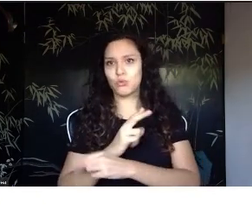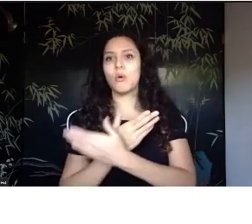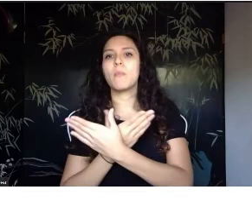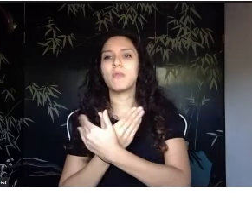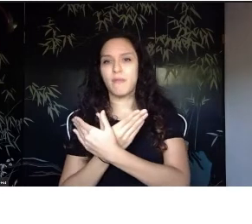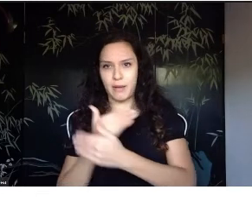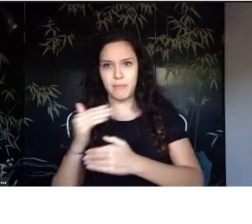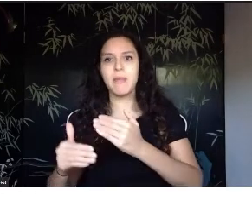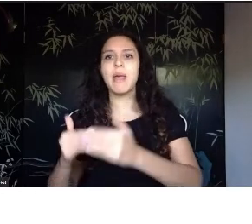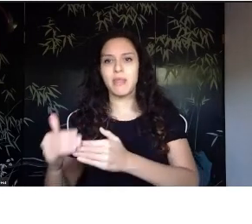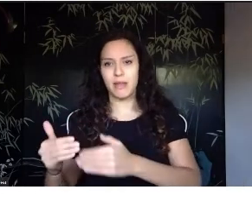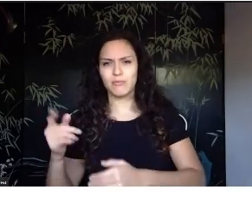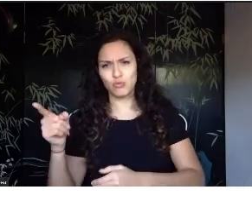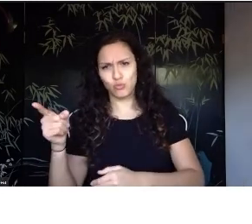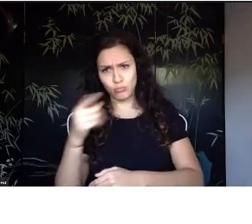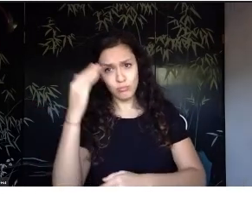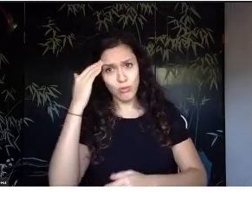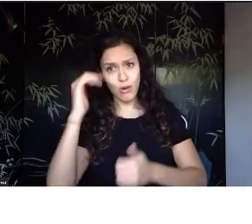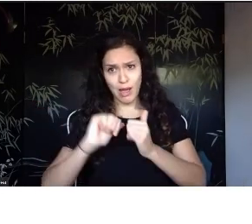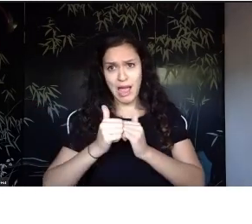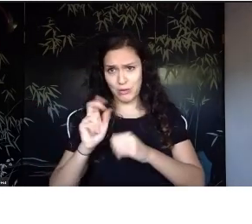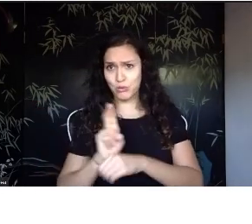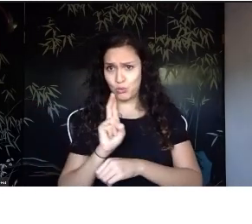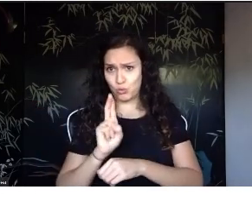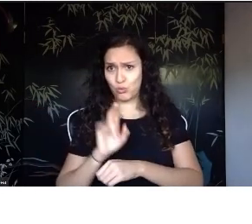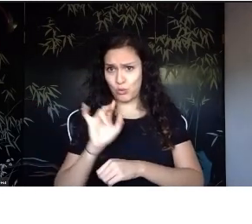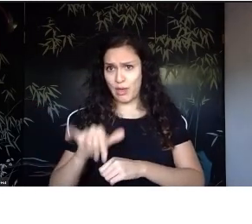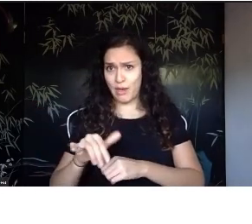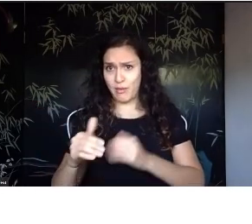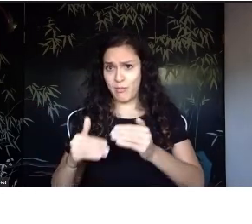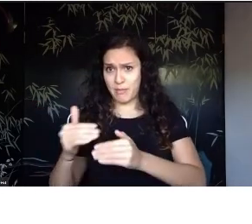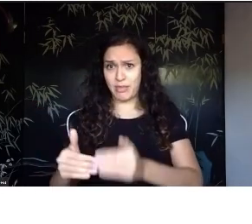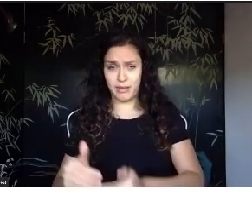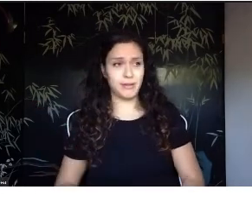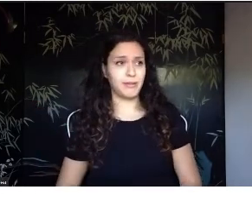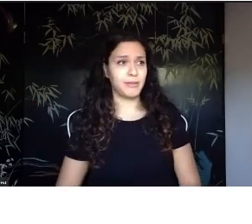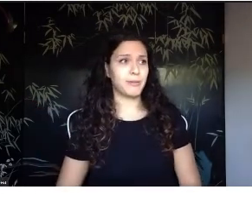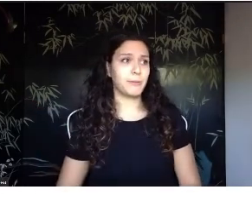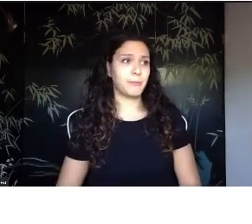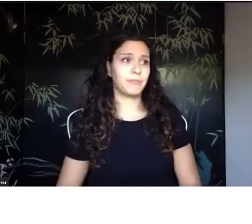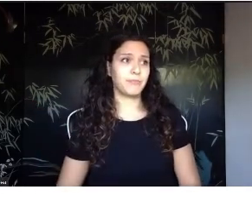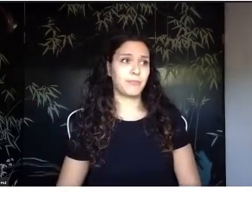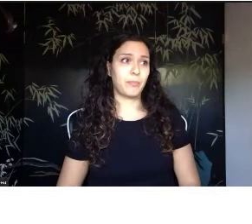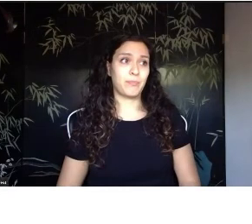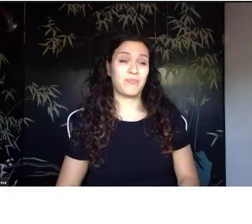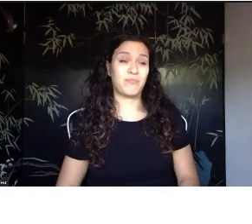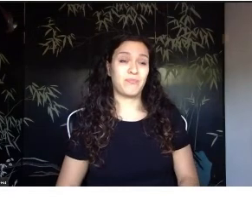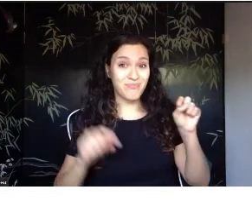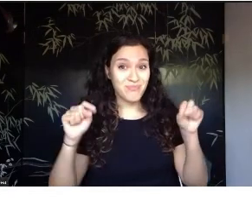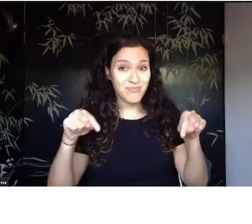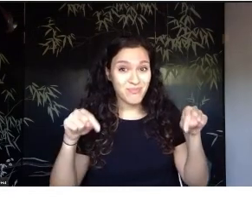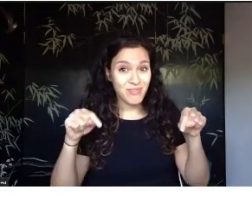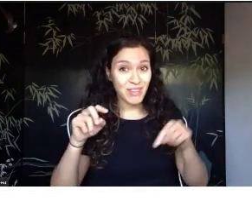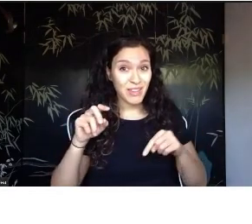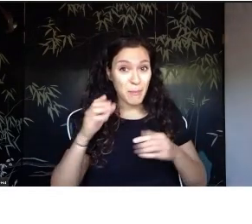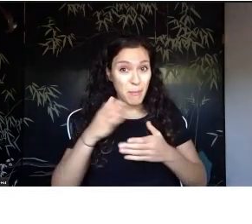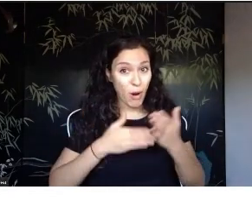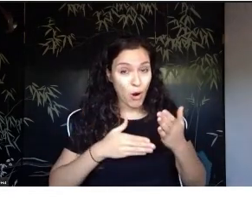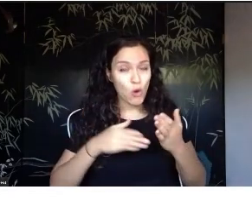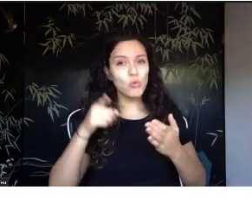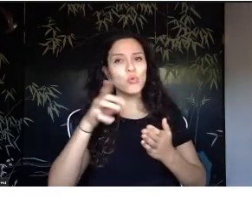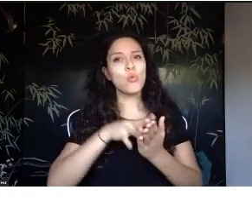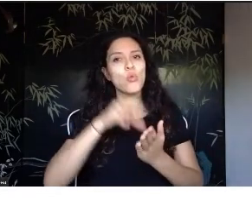across. We can do that part. We know how to solve. We did that with the other parts of this video. This part is